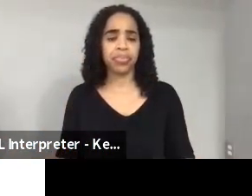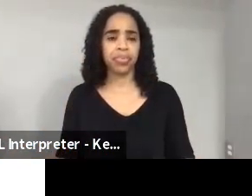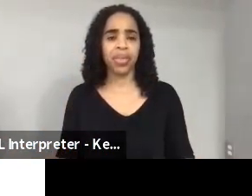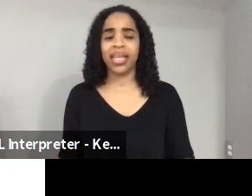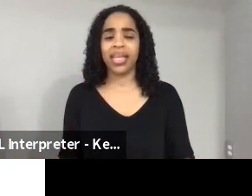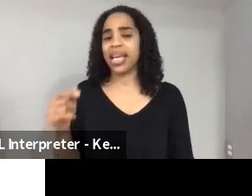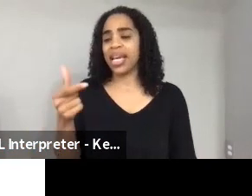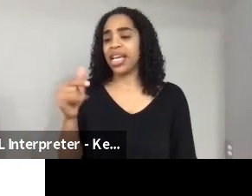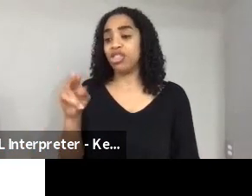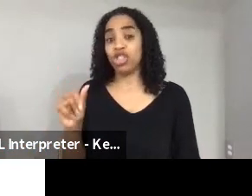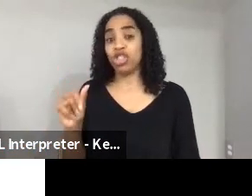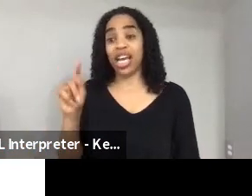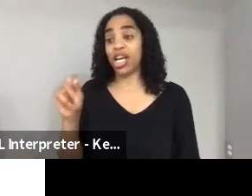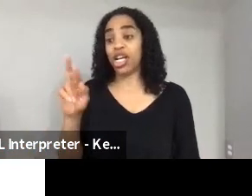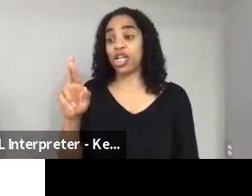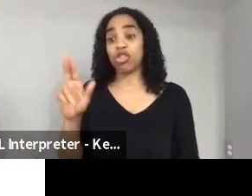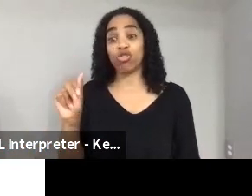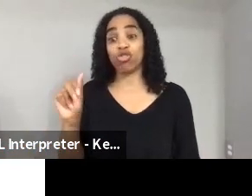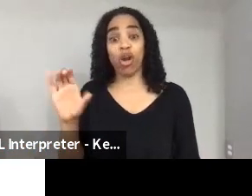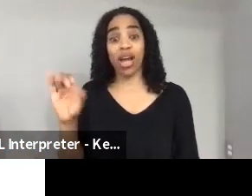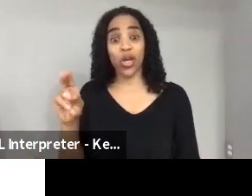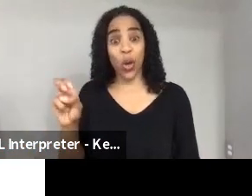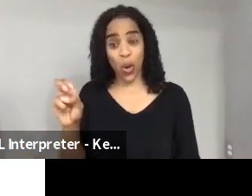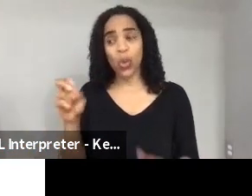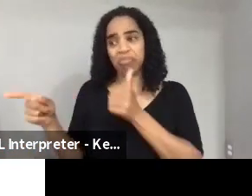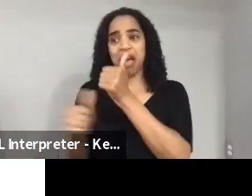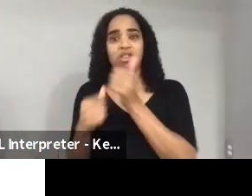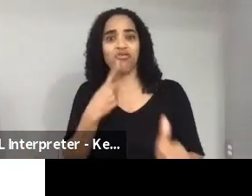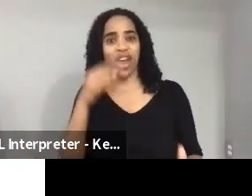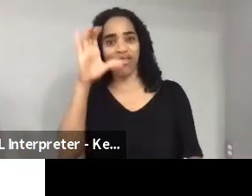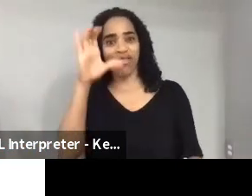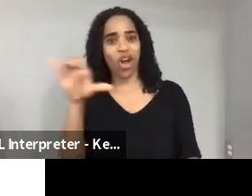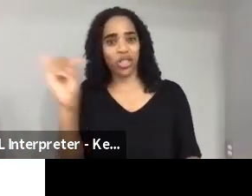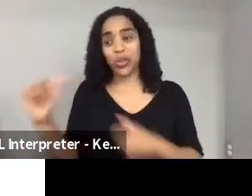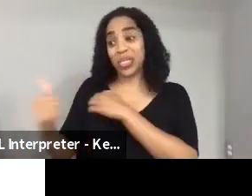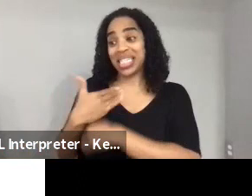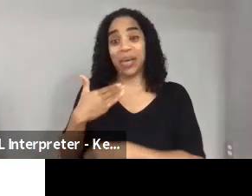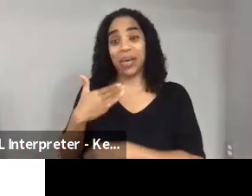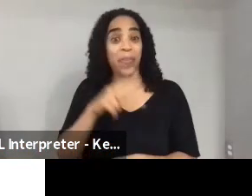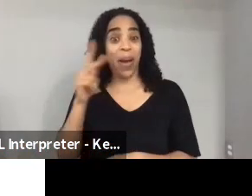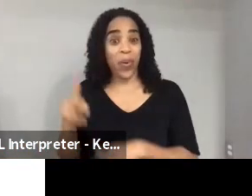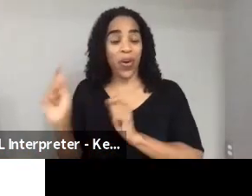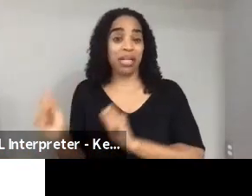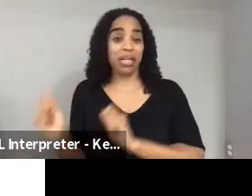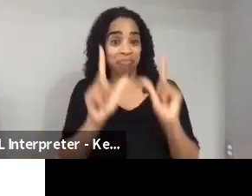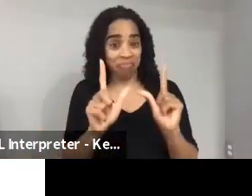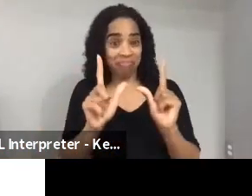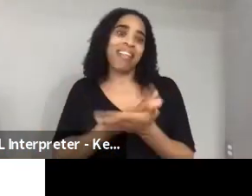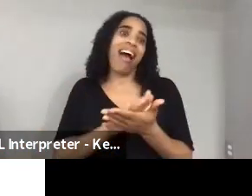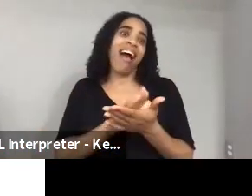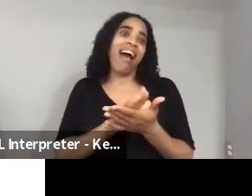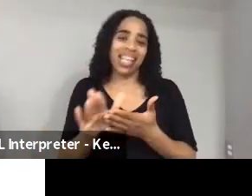Gina Troncone, who is also a Red Cross person who's wonderful, and she sent me her PowerPoint, so I got